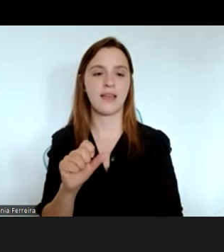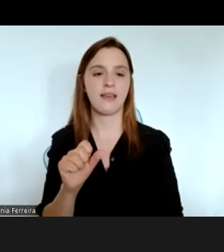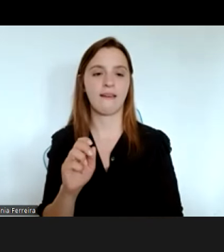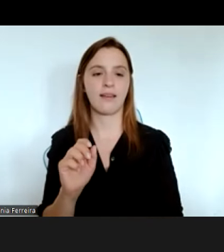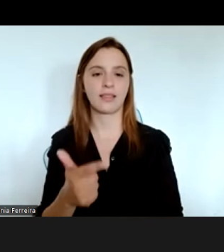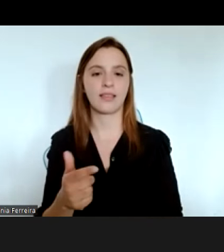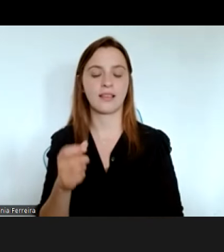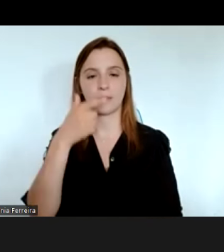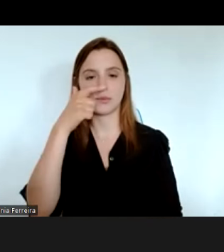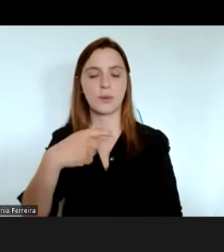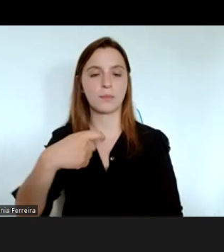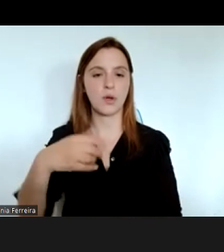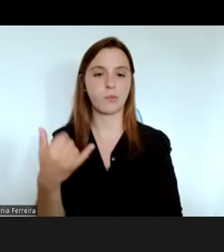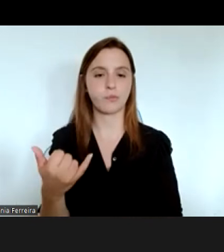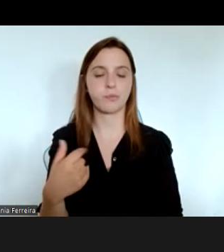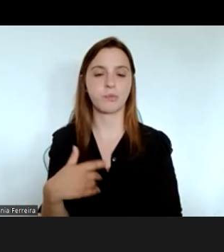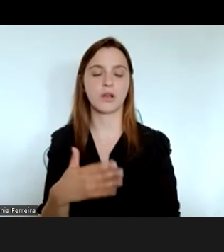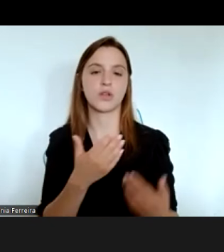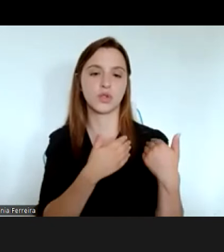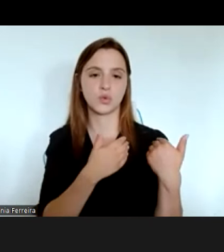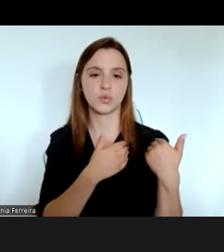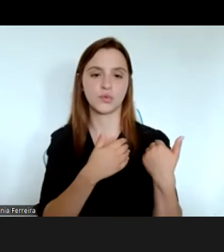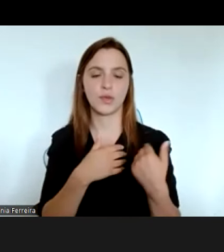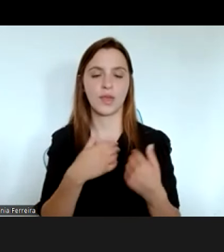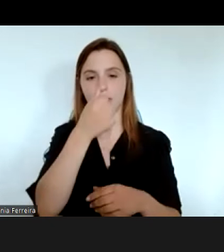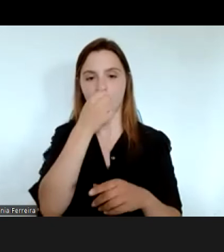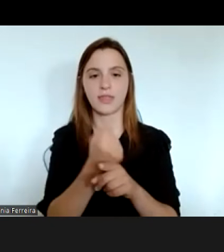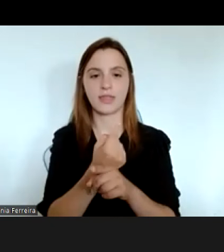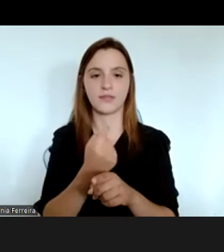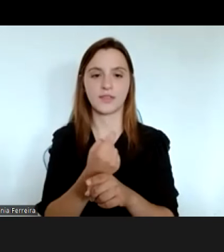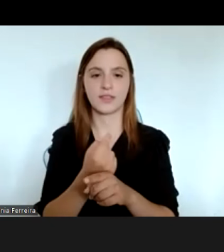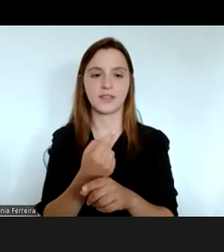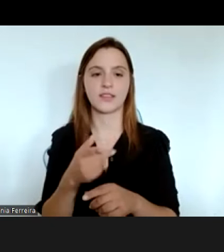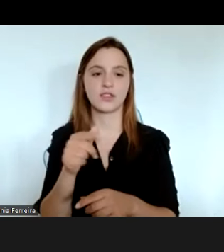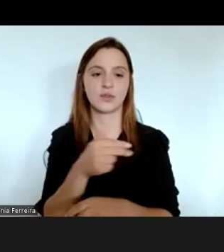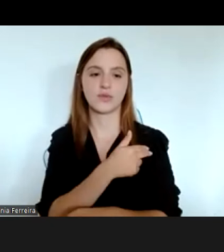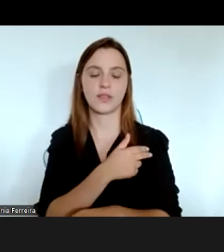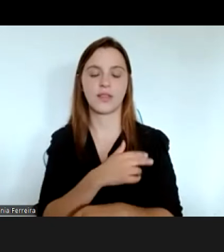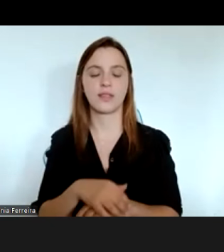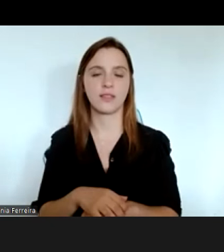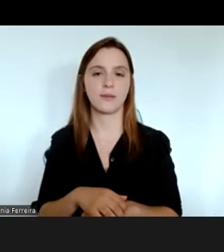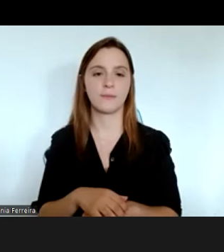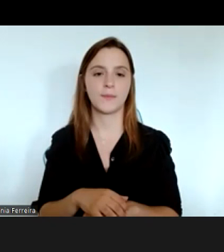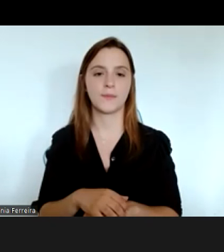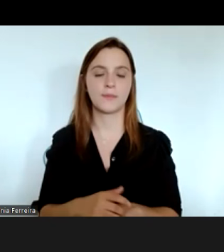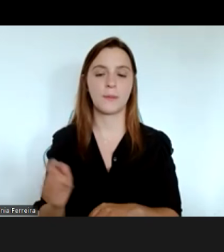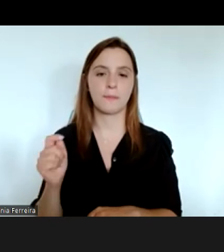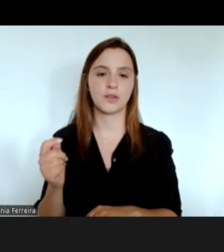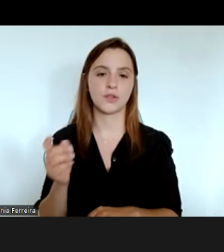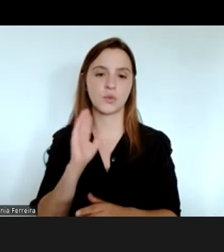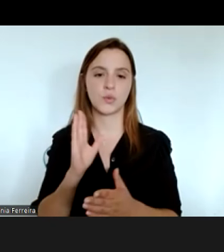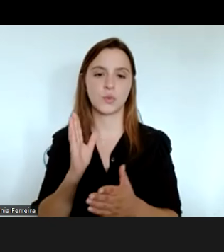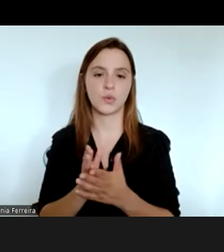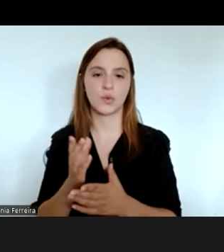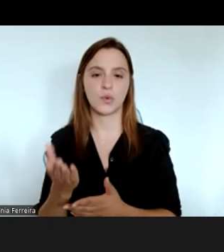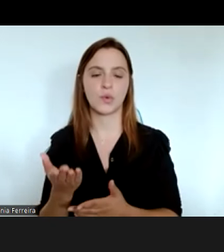outgoing vice president in charge of the academic activities of ELSA Szeged. In the past months, she successfully